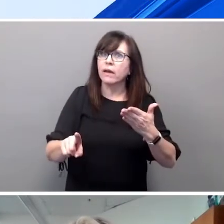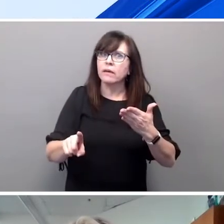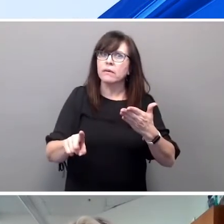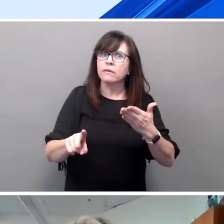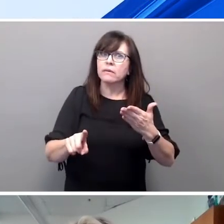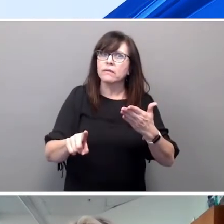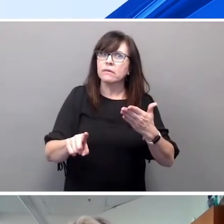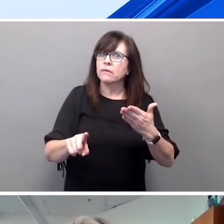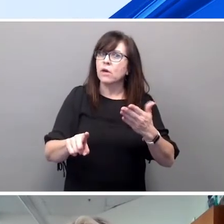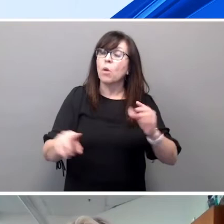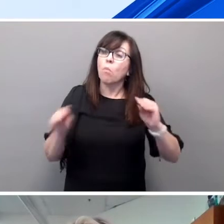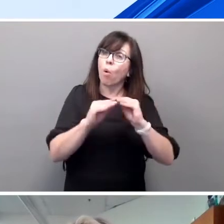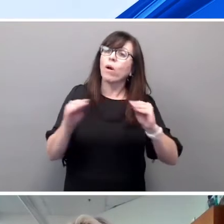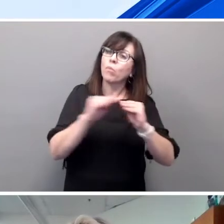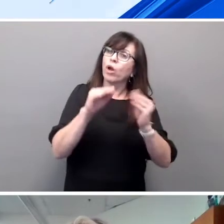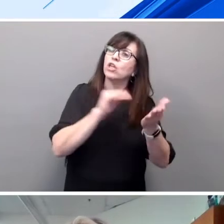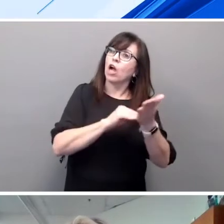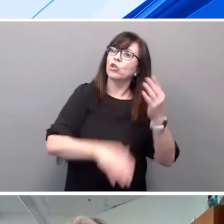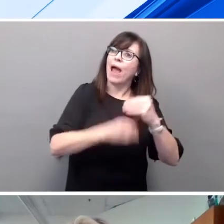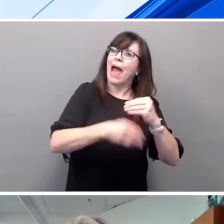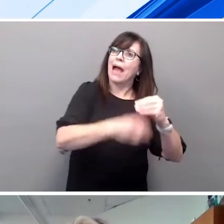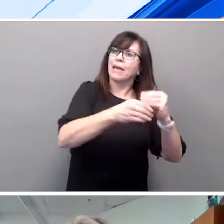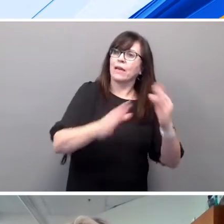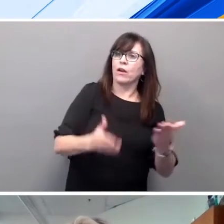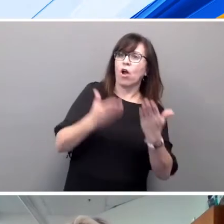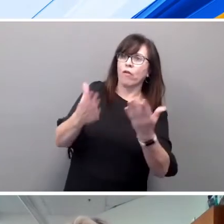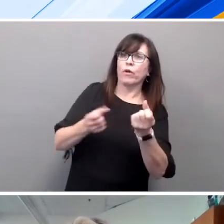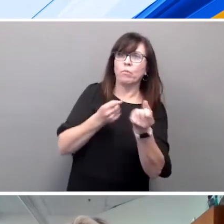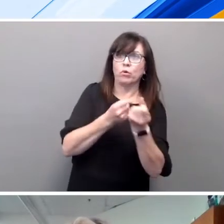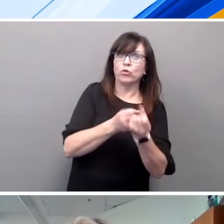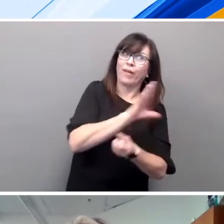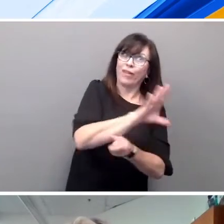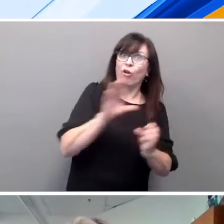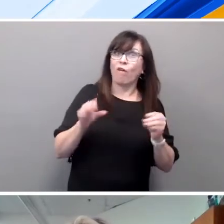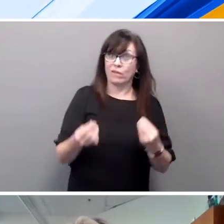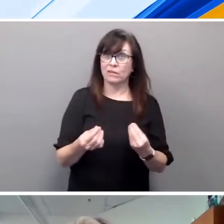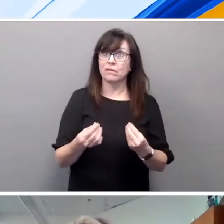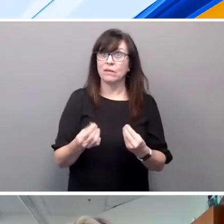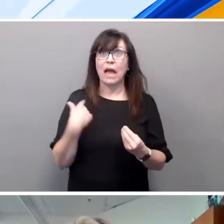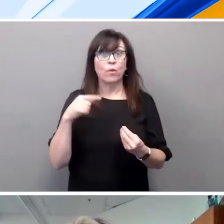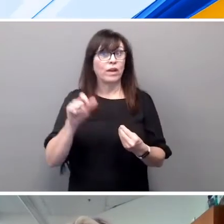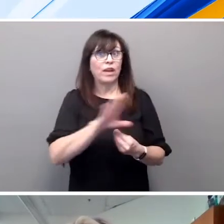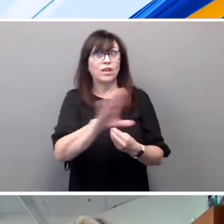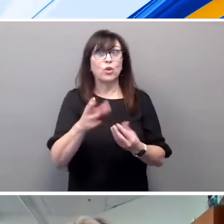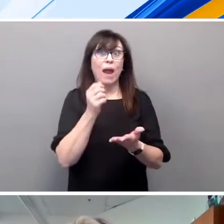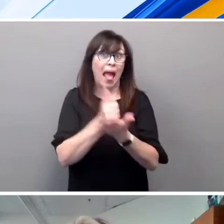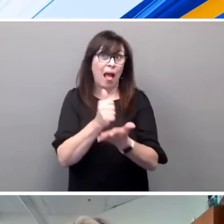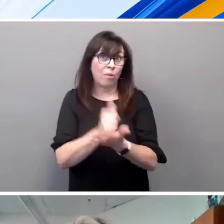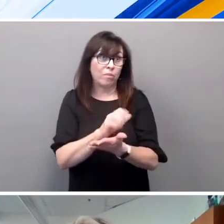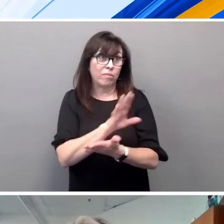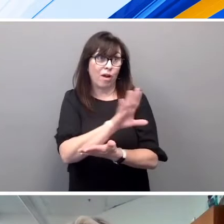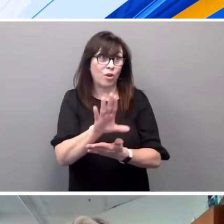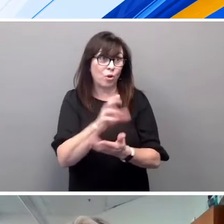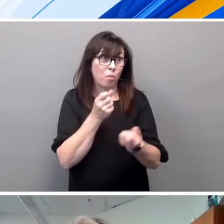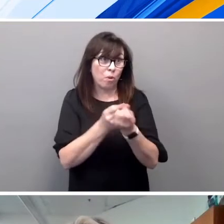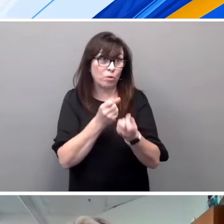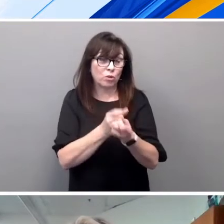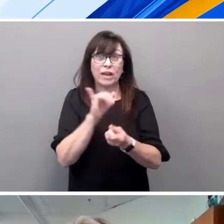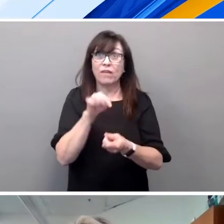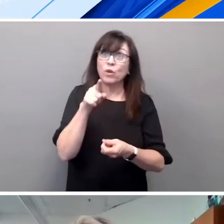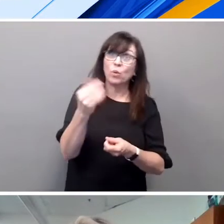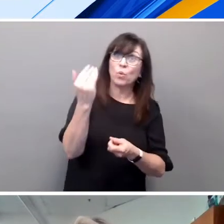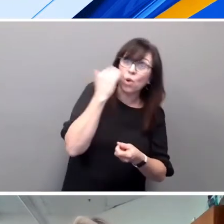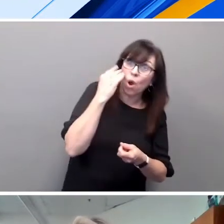increasing number of physicians every week are offering them in their offices. And we need your help on the boosters. If you know, or you own,